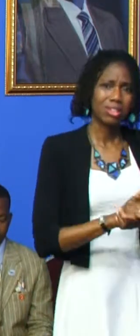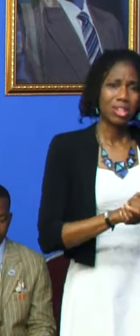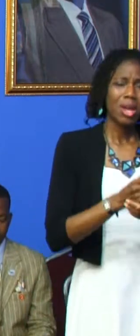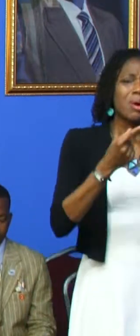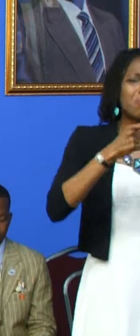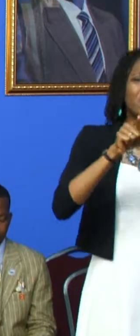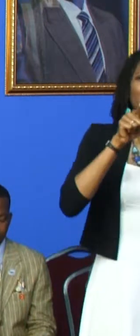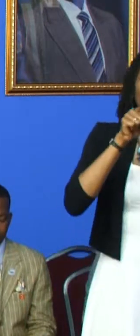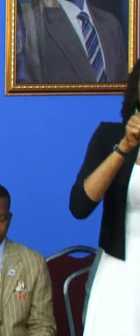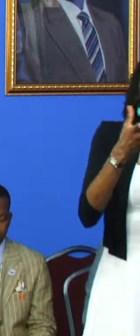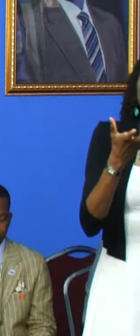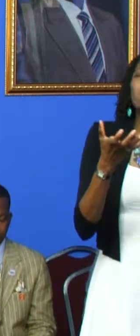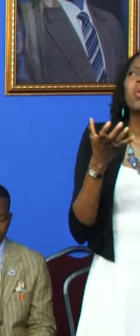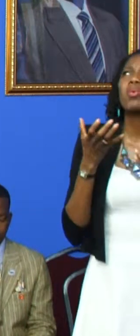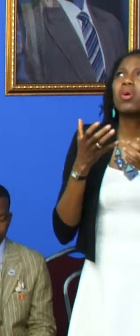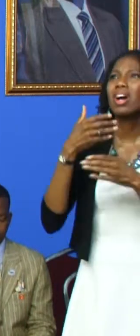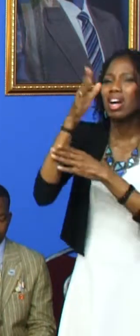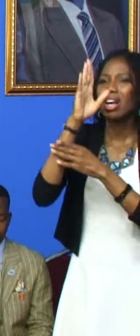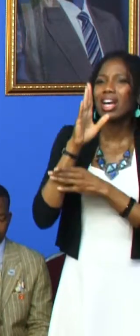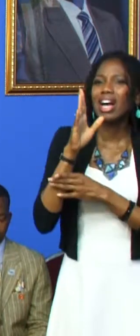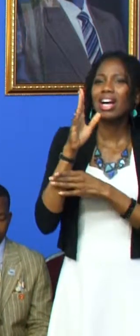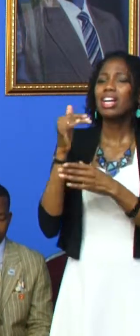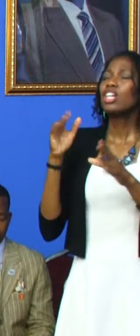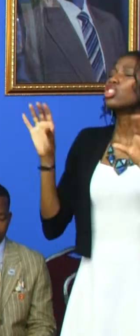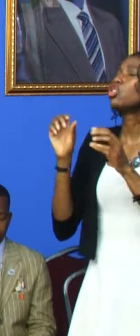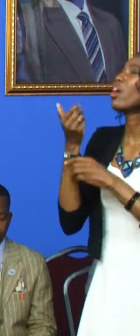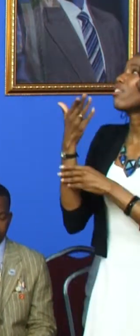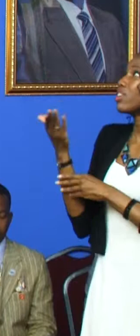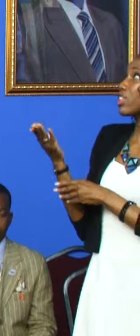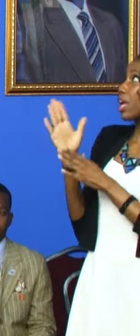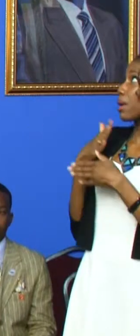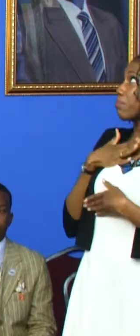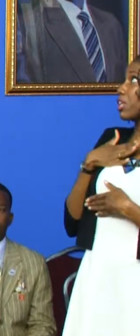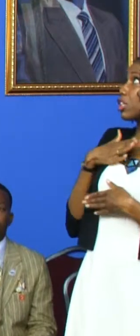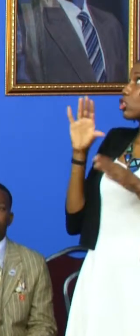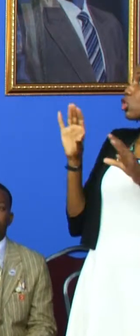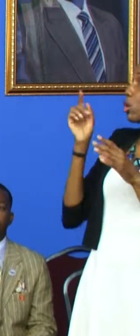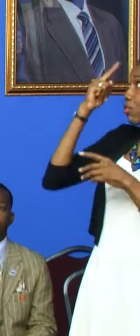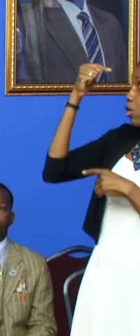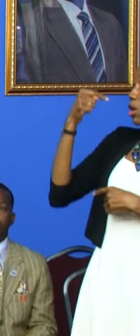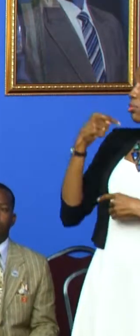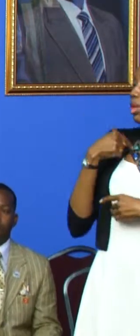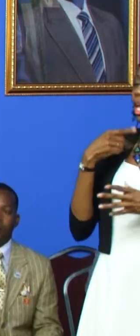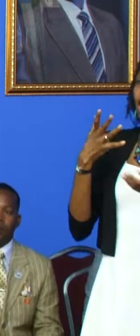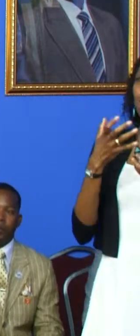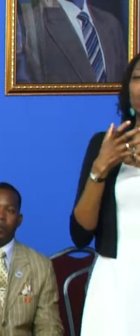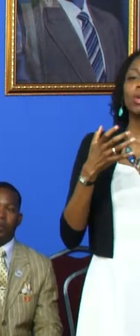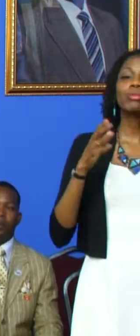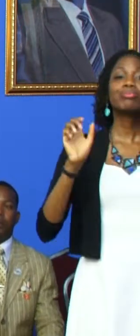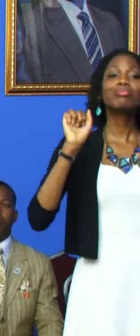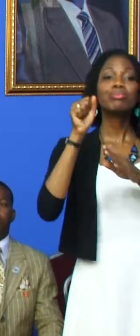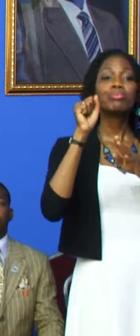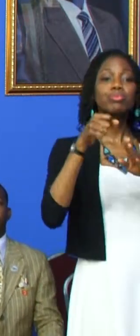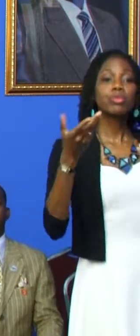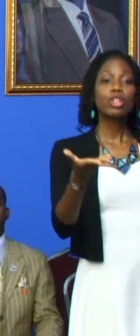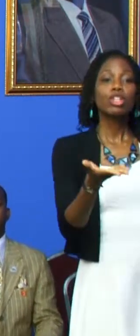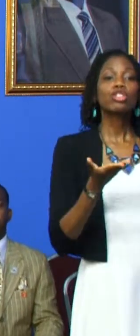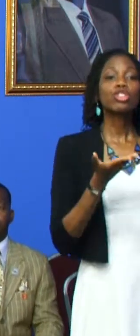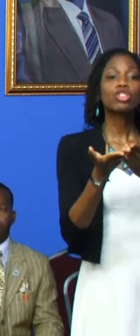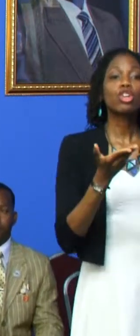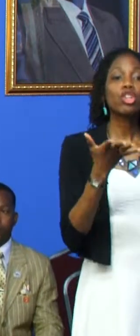you want God to be your room service waiter. You want him to knock on the door and serve you in bed. Get up!